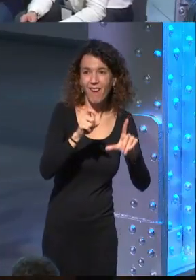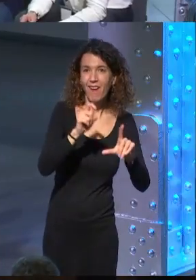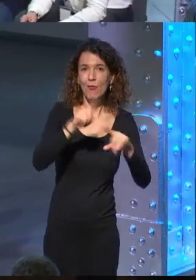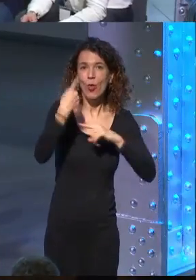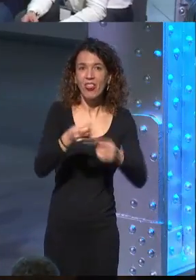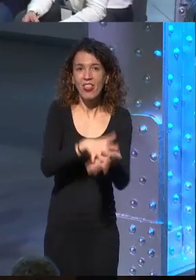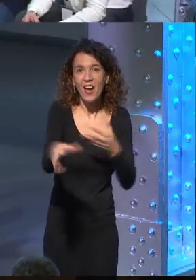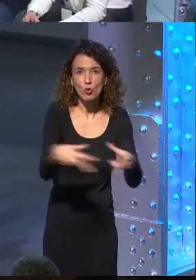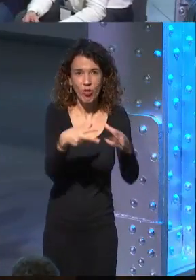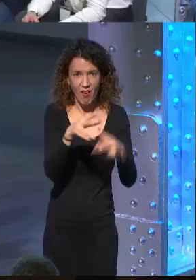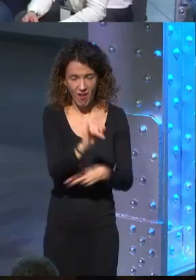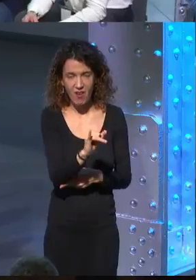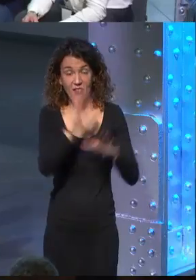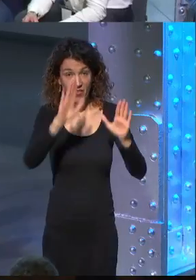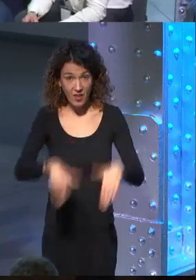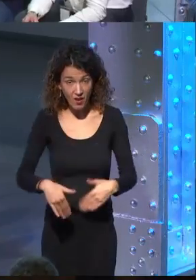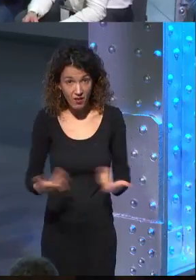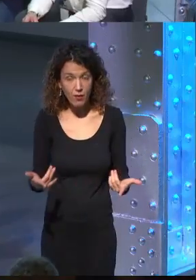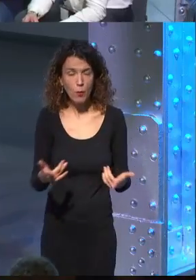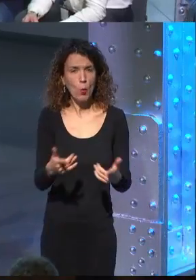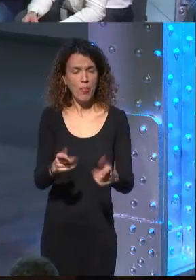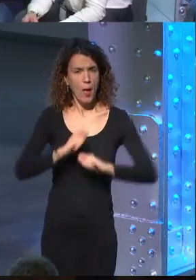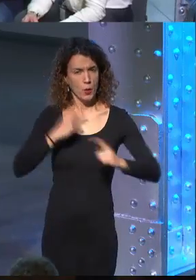on likes and social repercussion.